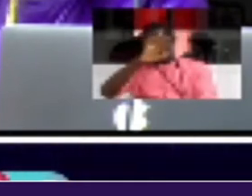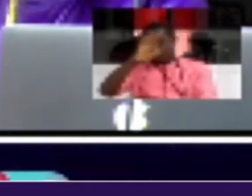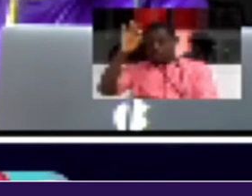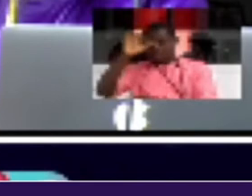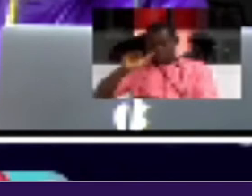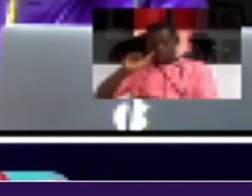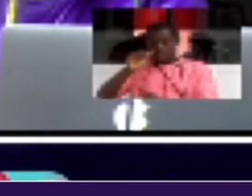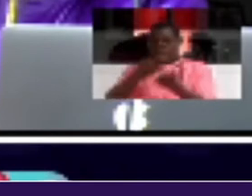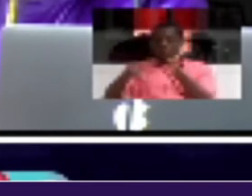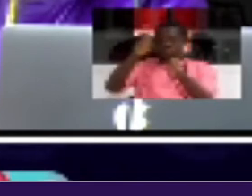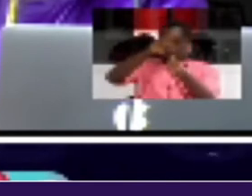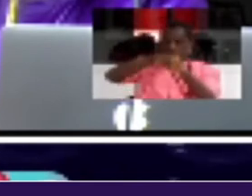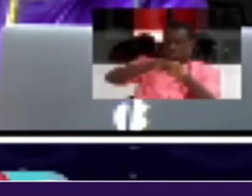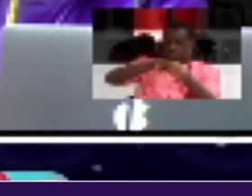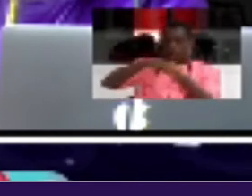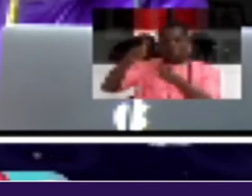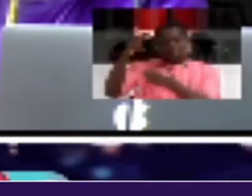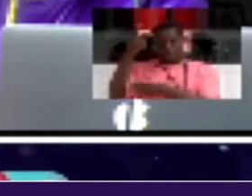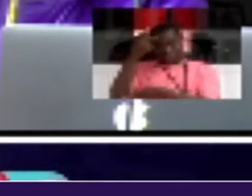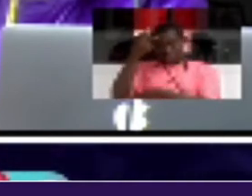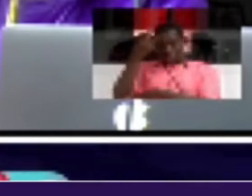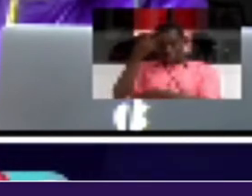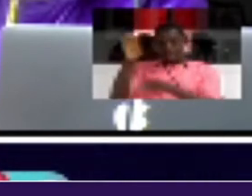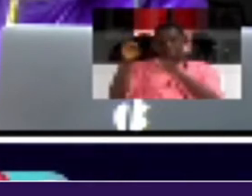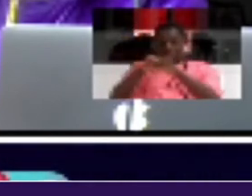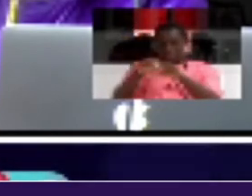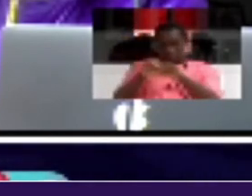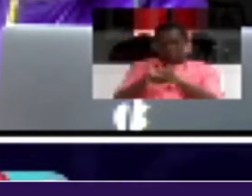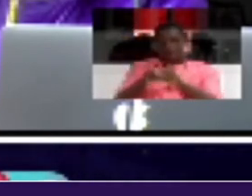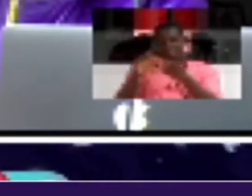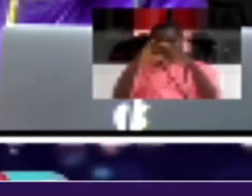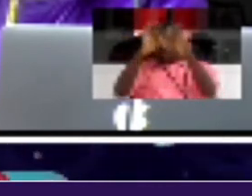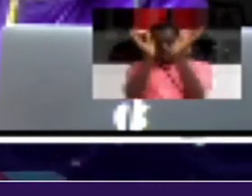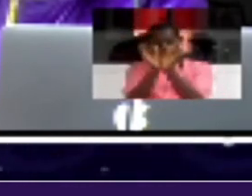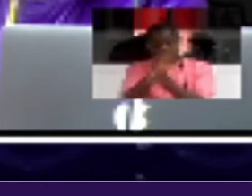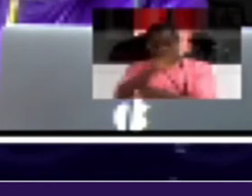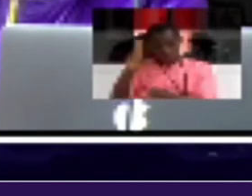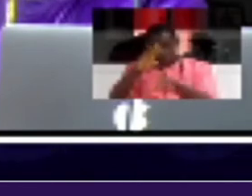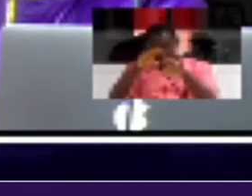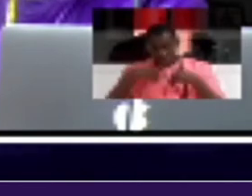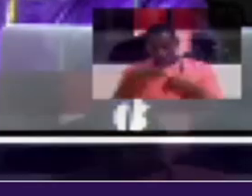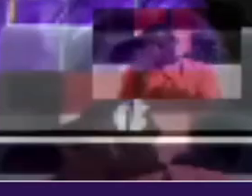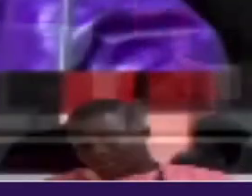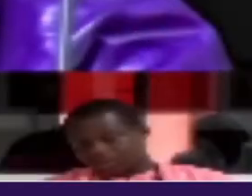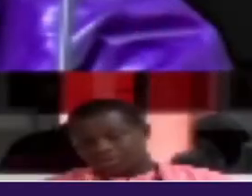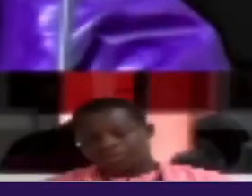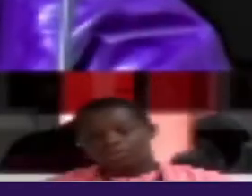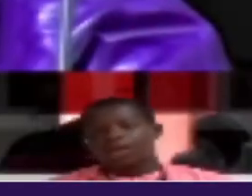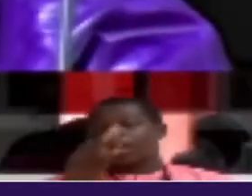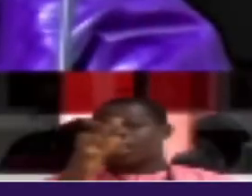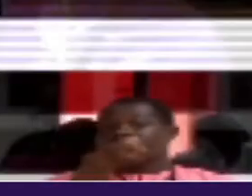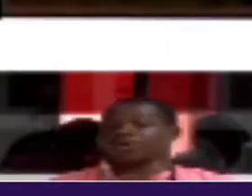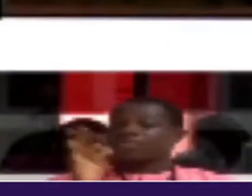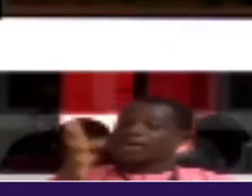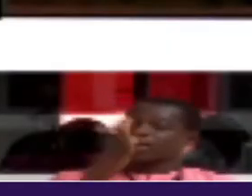be members of the patrol team. Do you deny that? If there is anything like that,